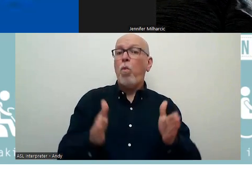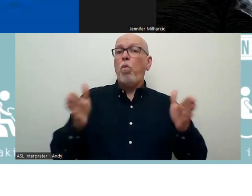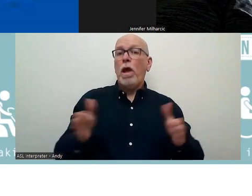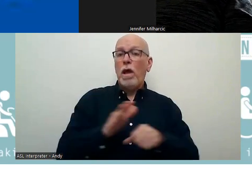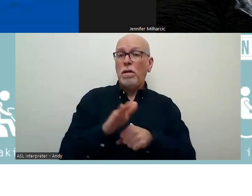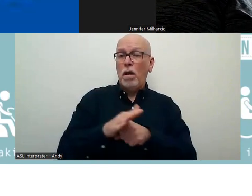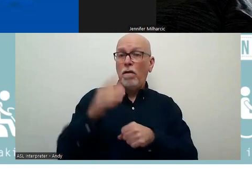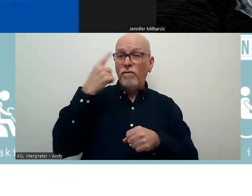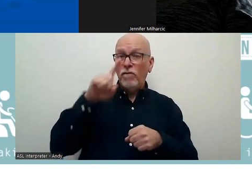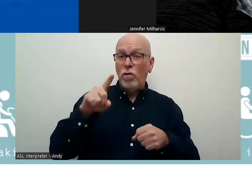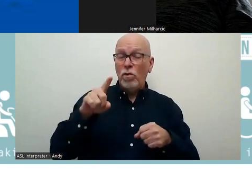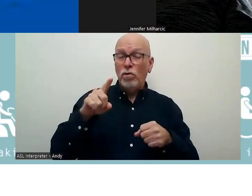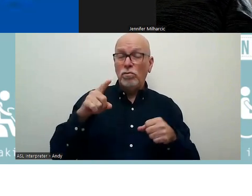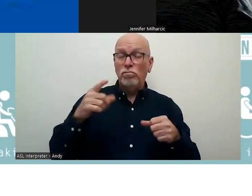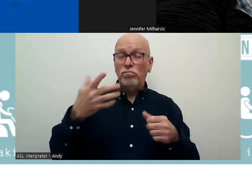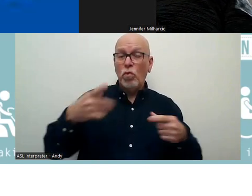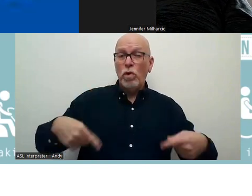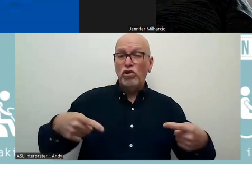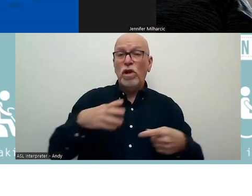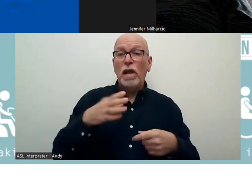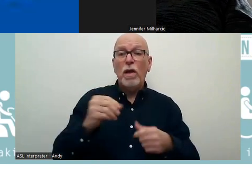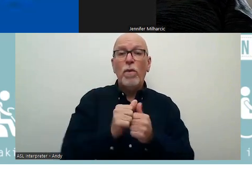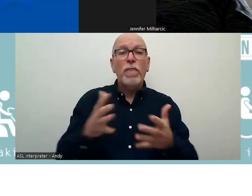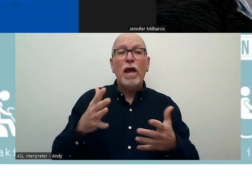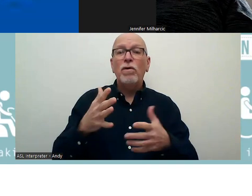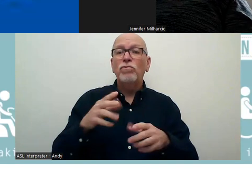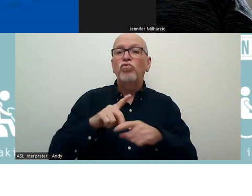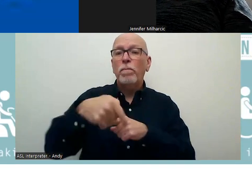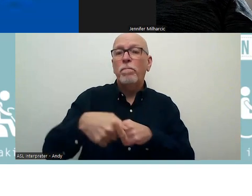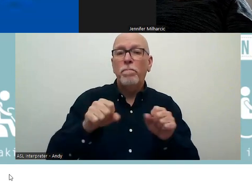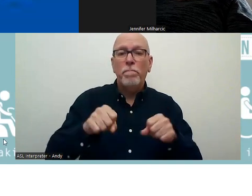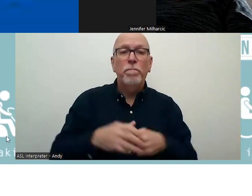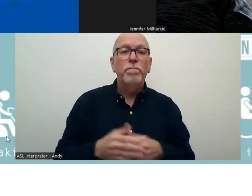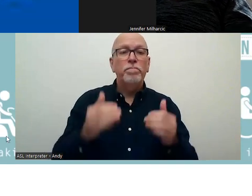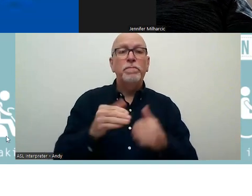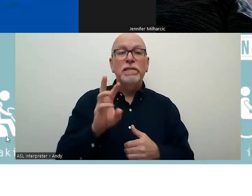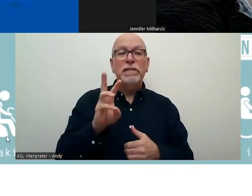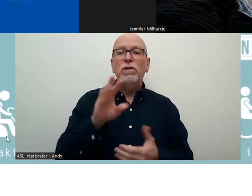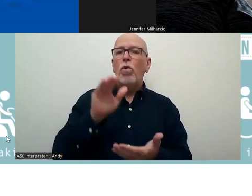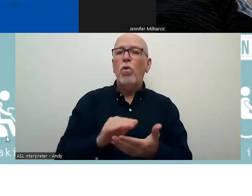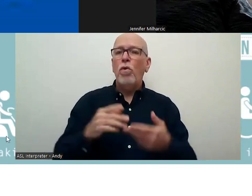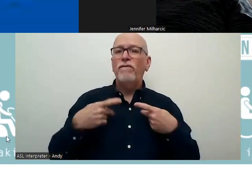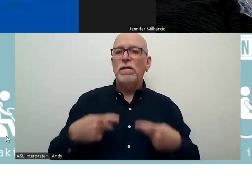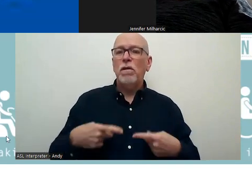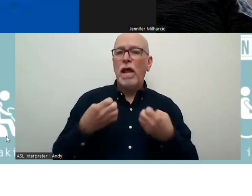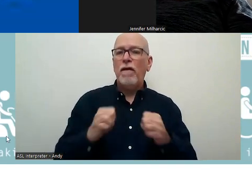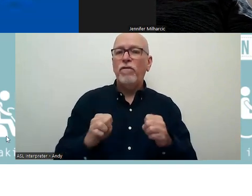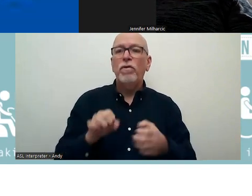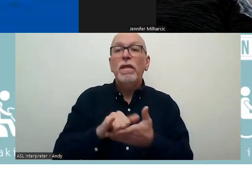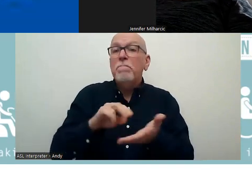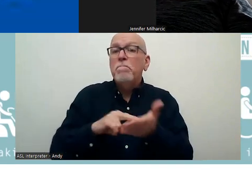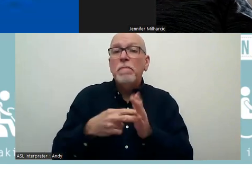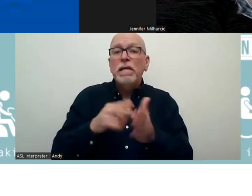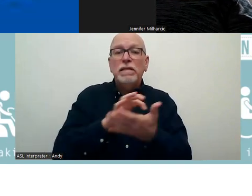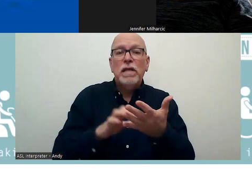and free from tripping hazards principle 6. low physical effort this means design